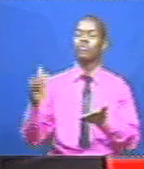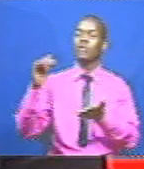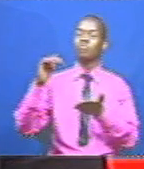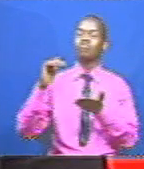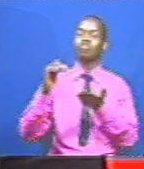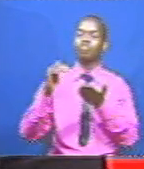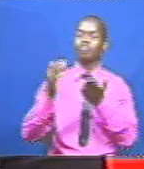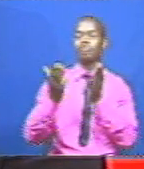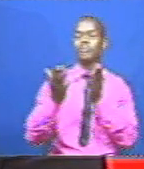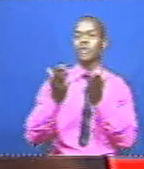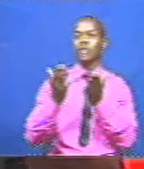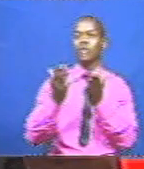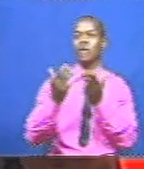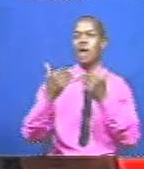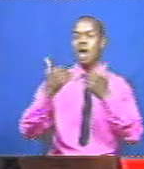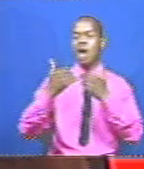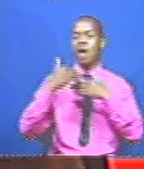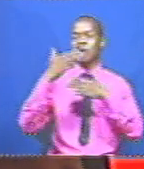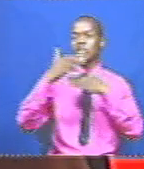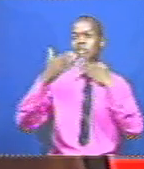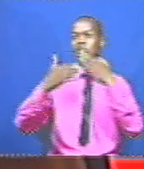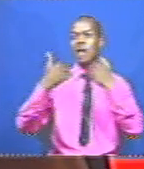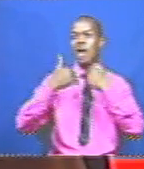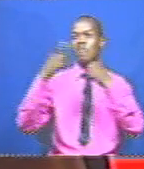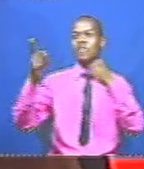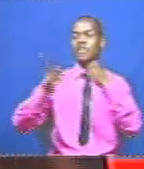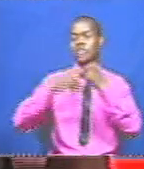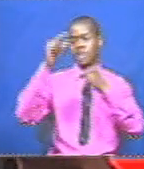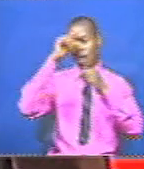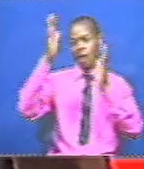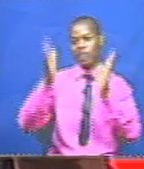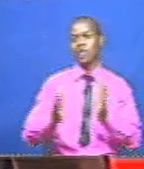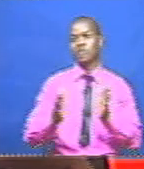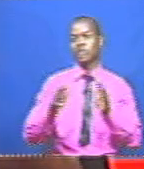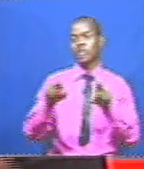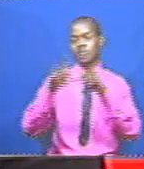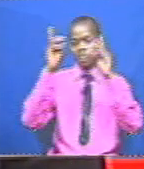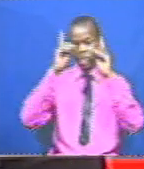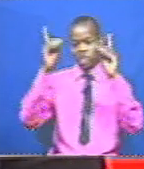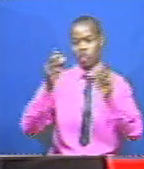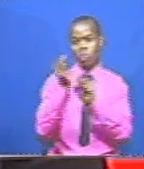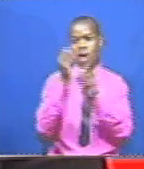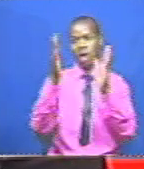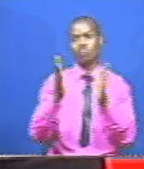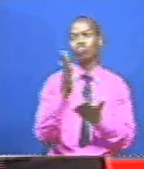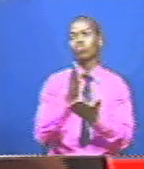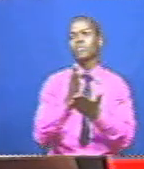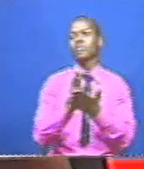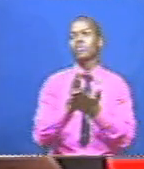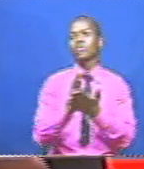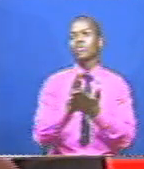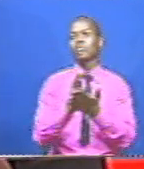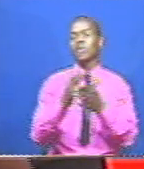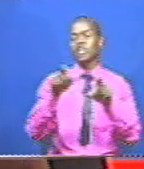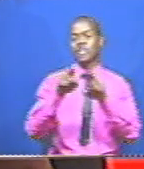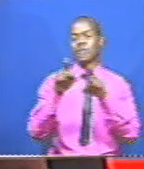take it that the structure of it is the 6 governors are the decision makers. The 6 governors are the board.